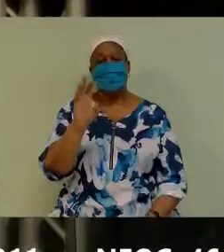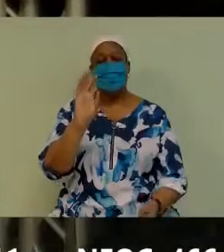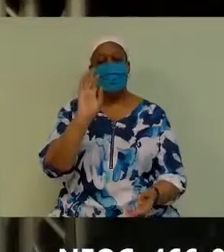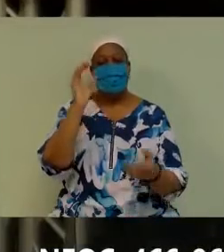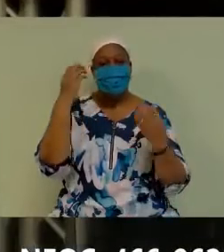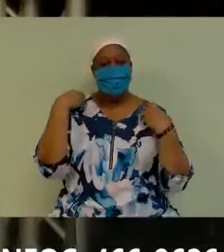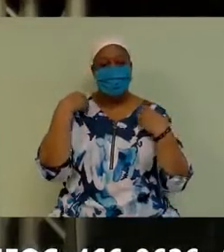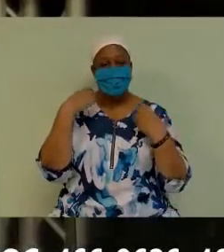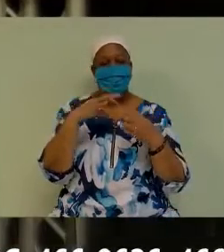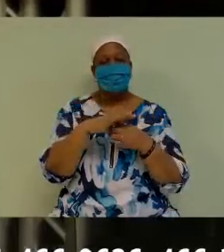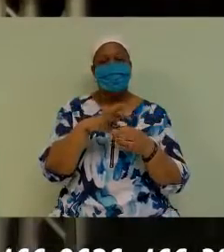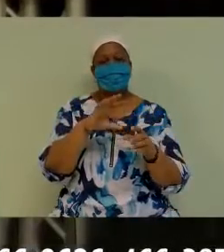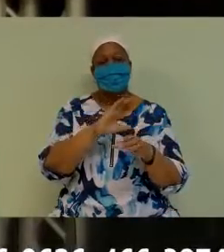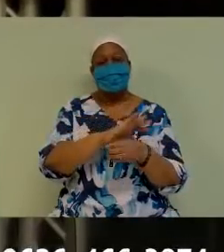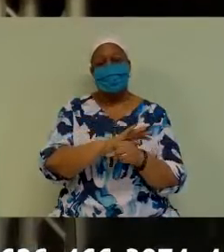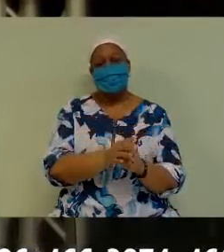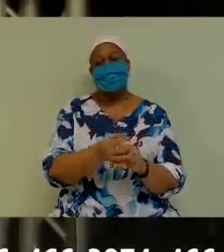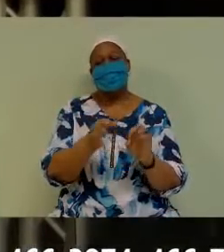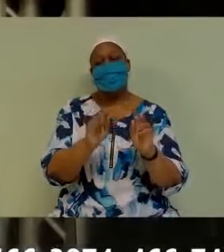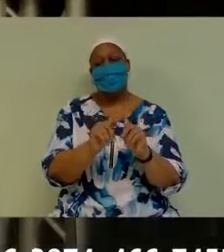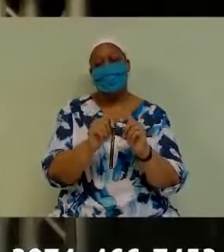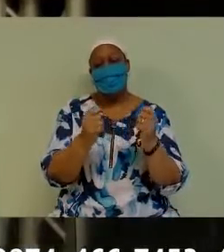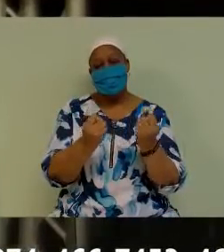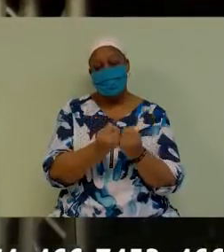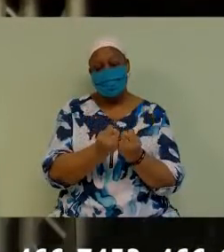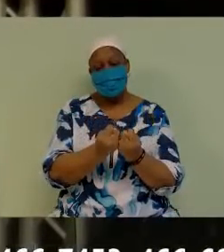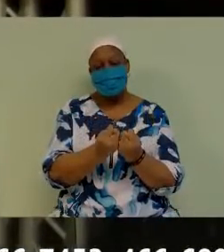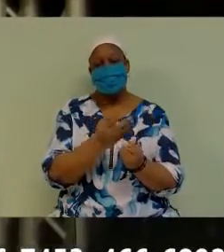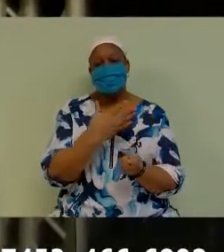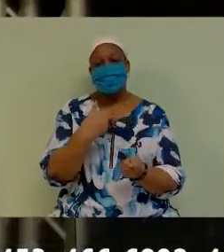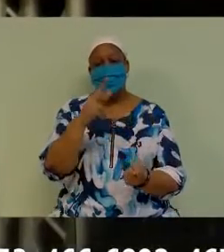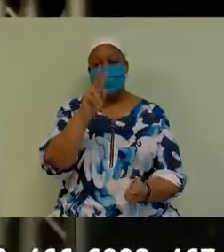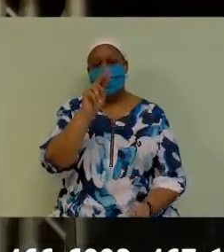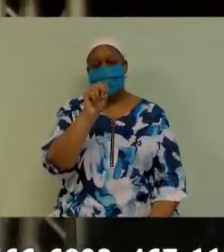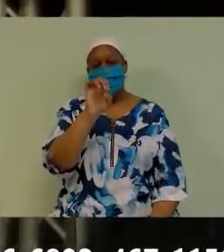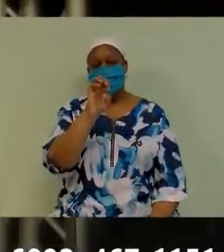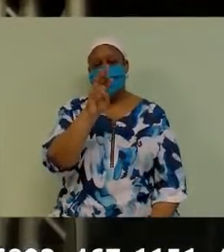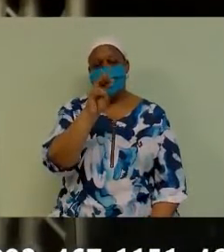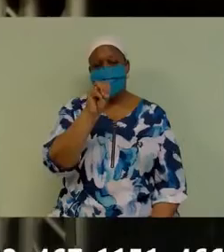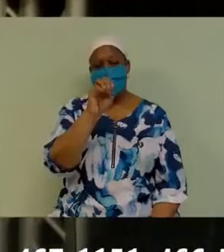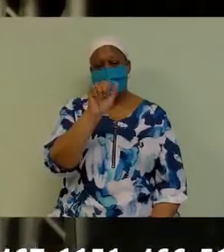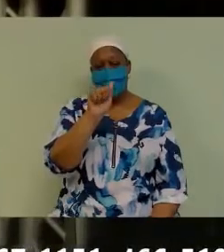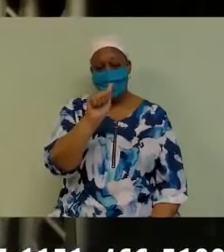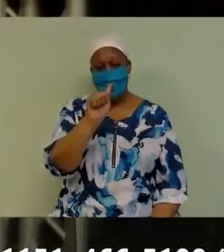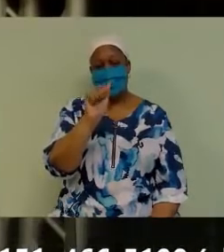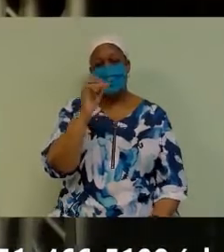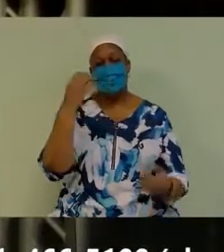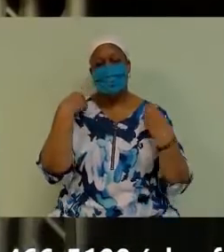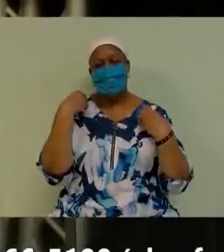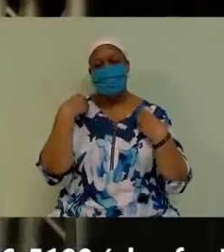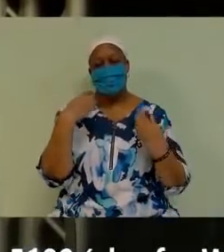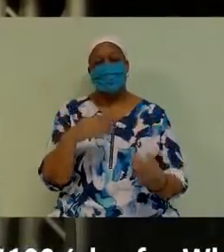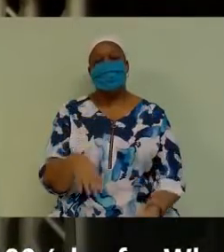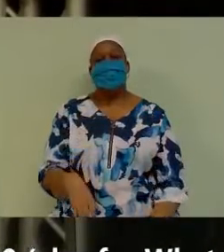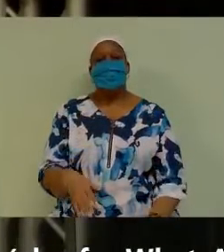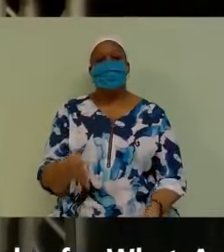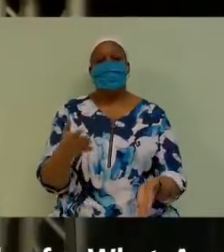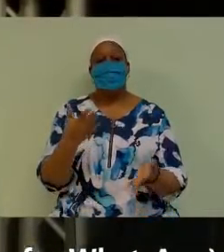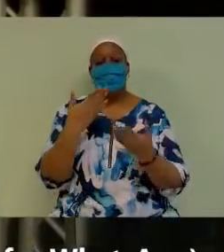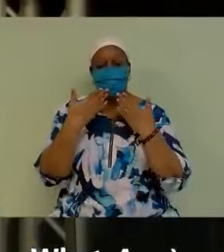Force and National Disaster Coordinator. We say thanks to all of you. We also